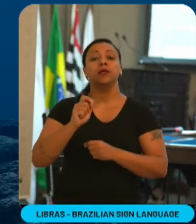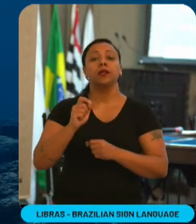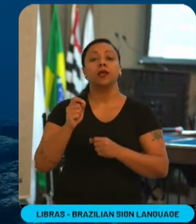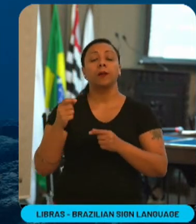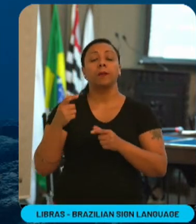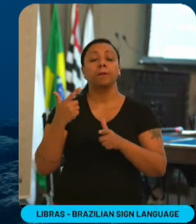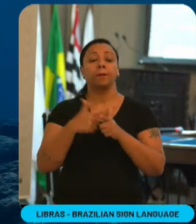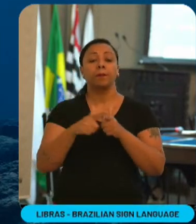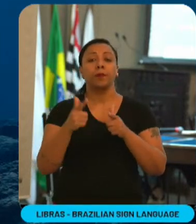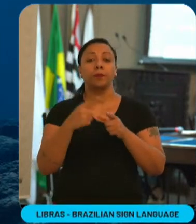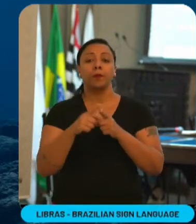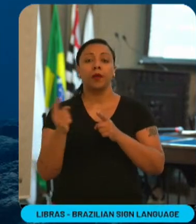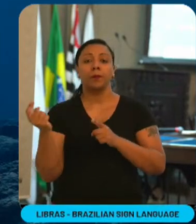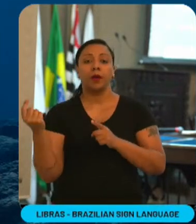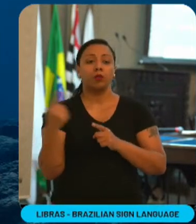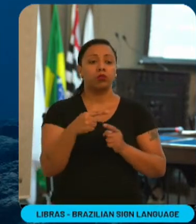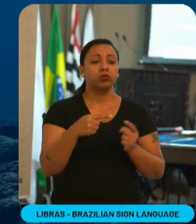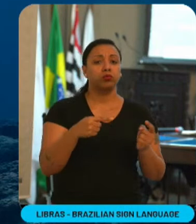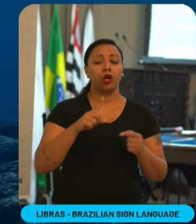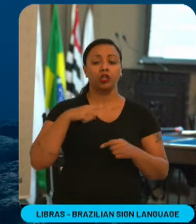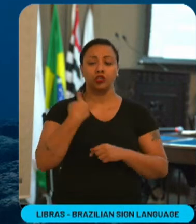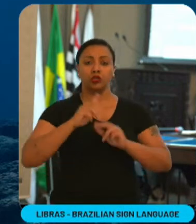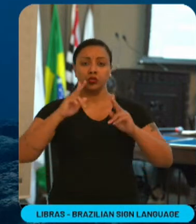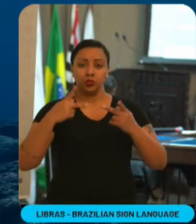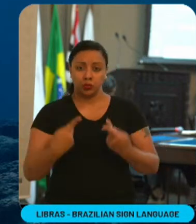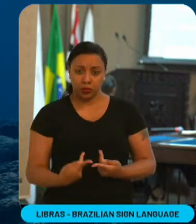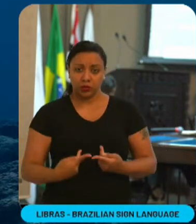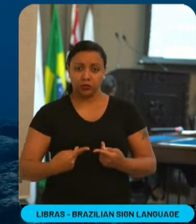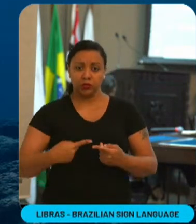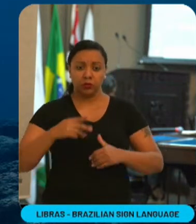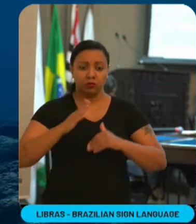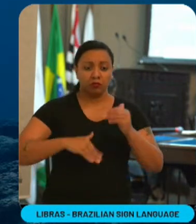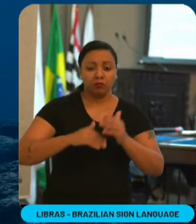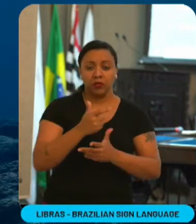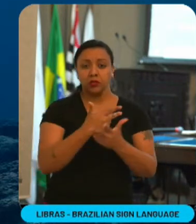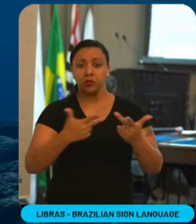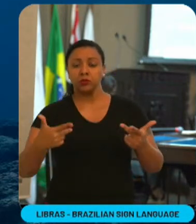So who has affected us first? We,